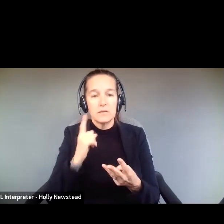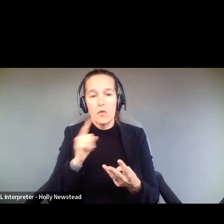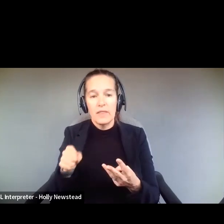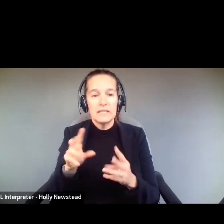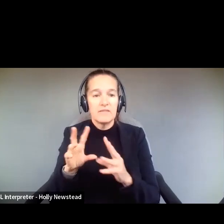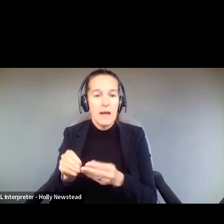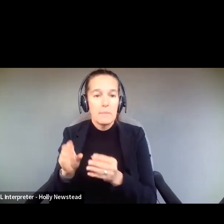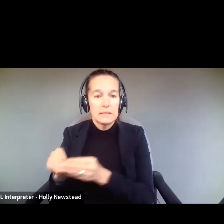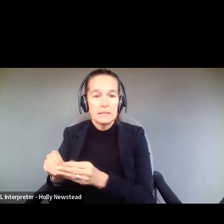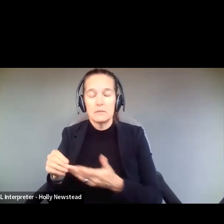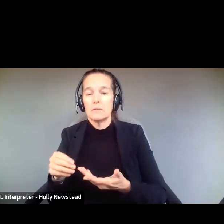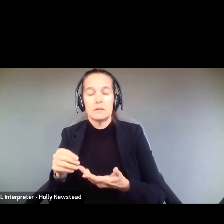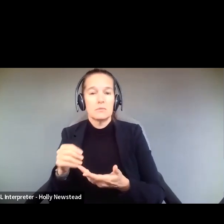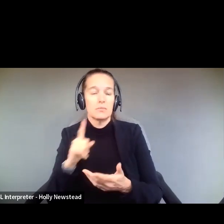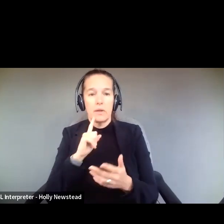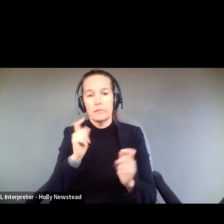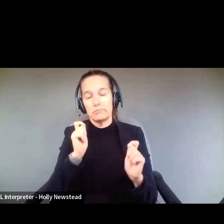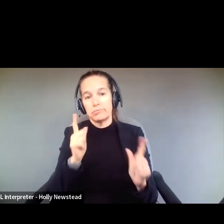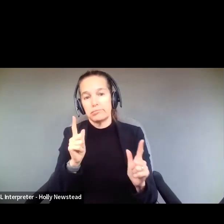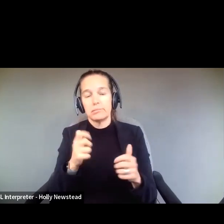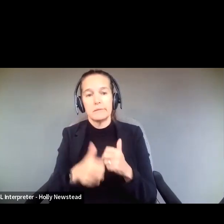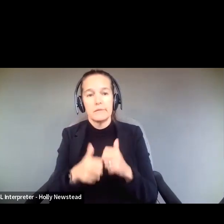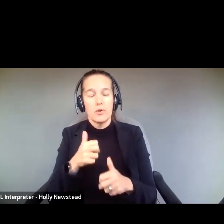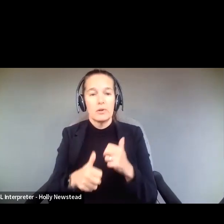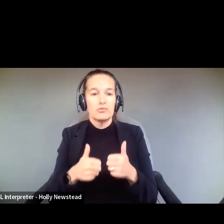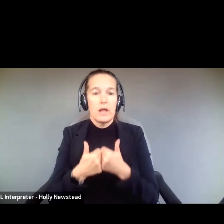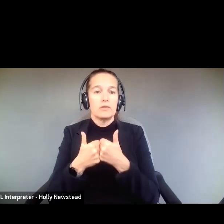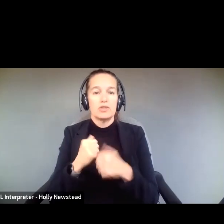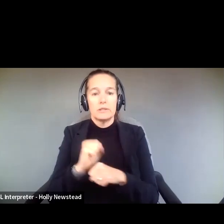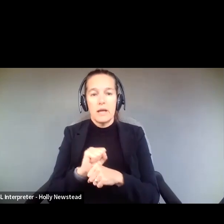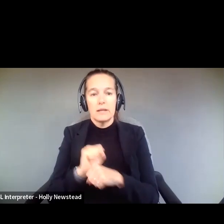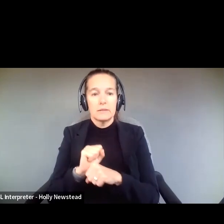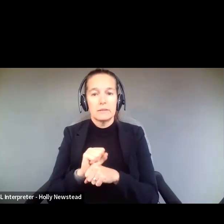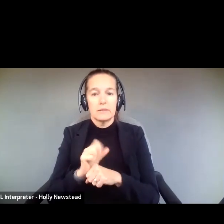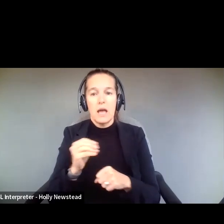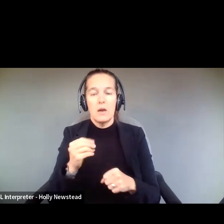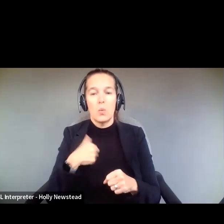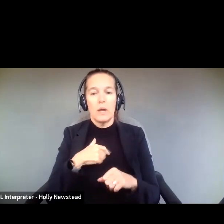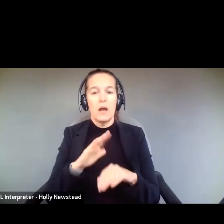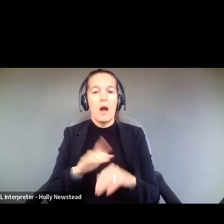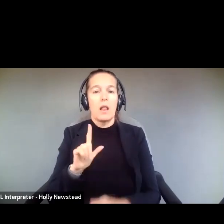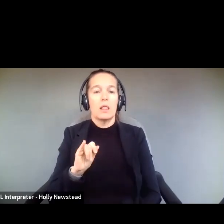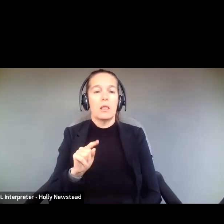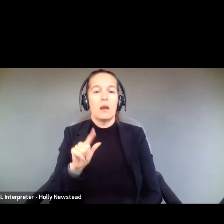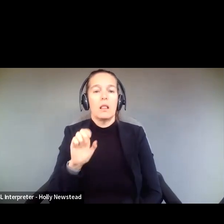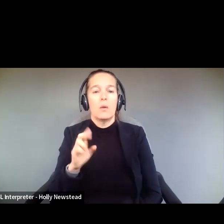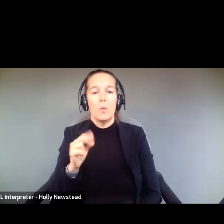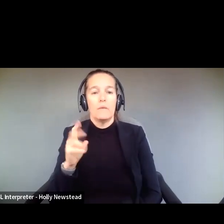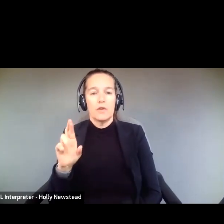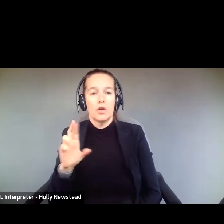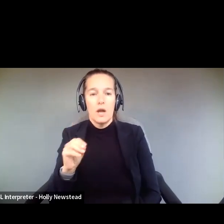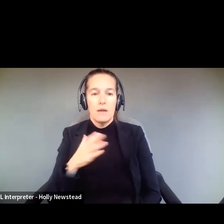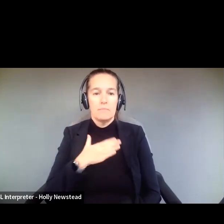It is an extraordinarily difficult and challenging task. And we on Little Hoover and my